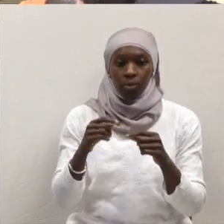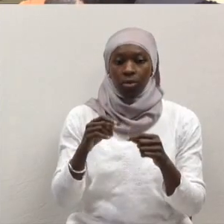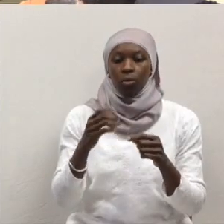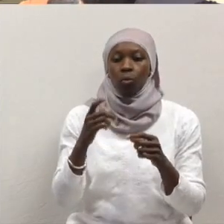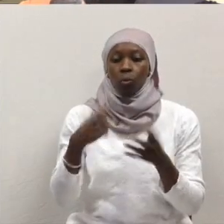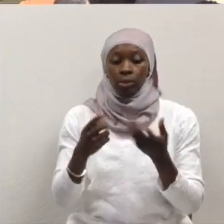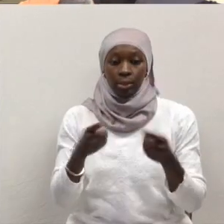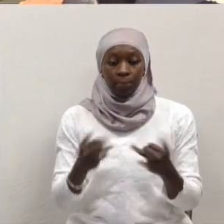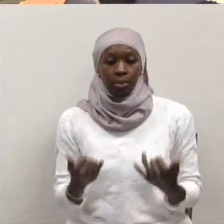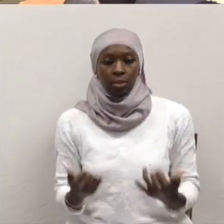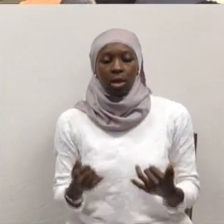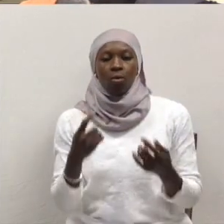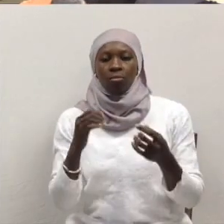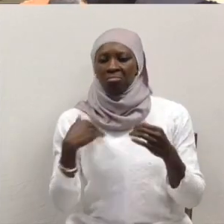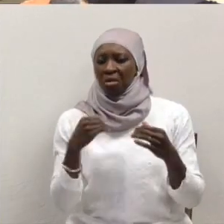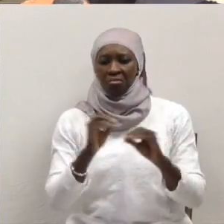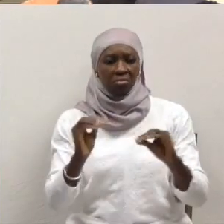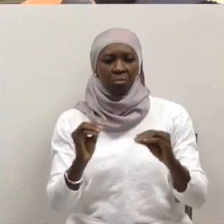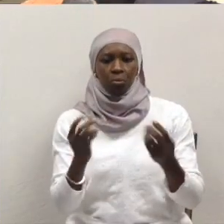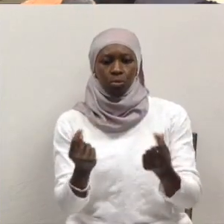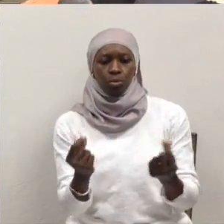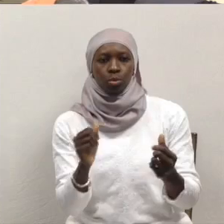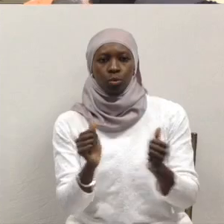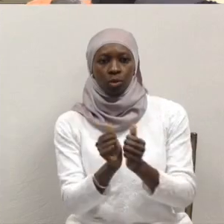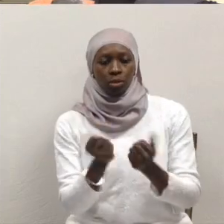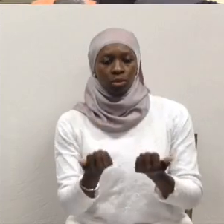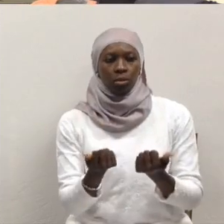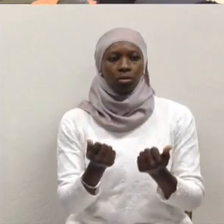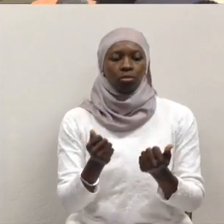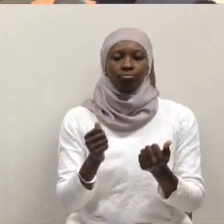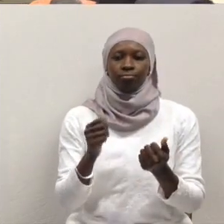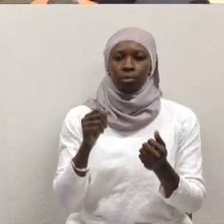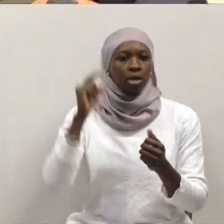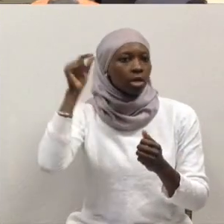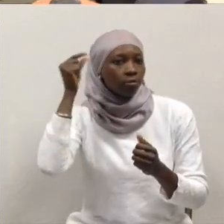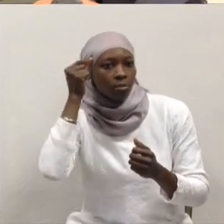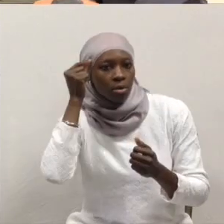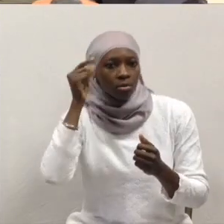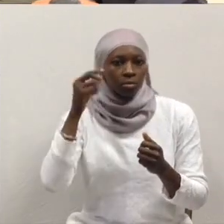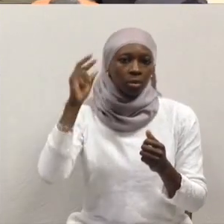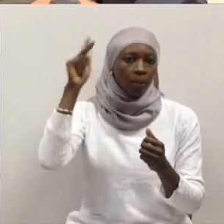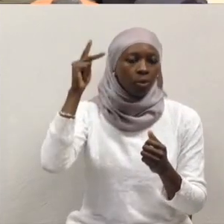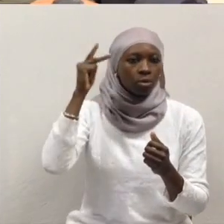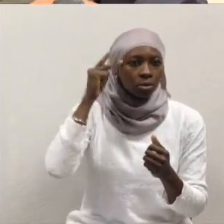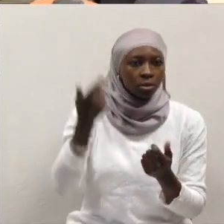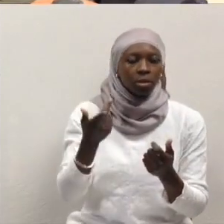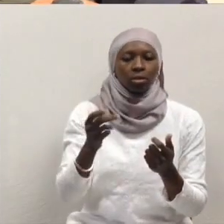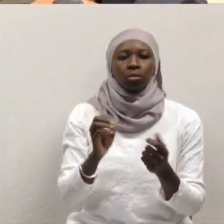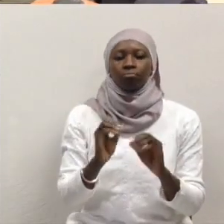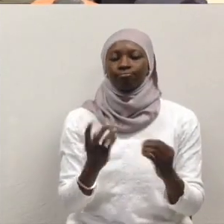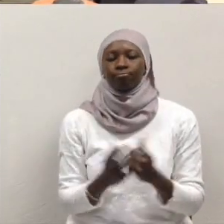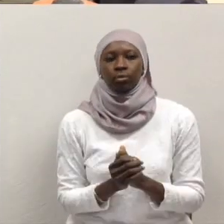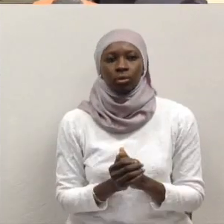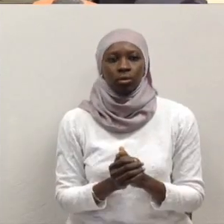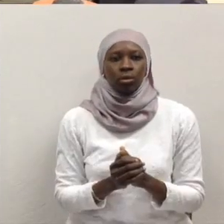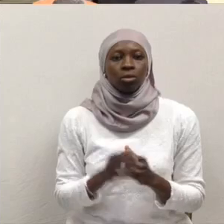of the people. And we brought a whole set of ayat from the Quran that address this